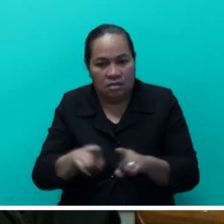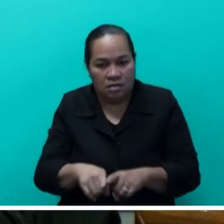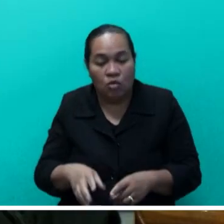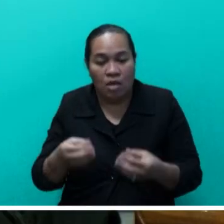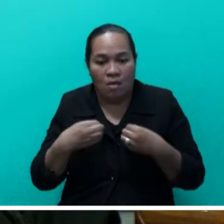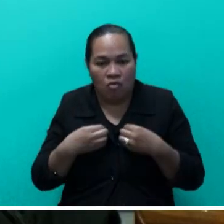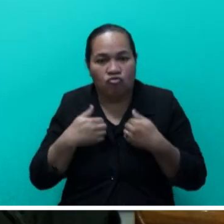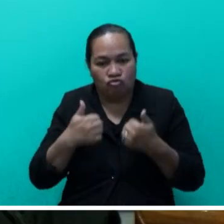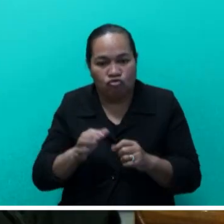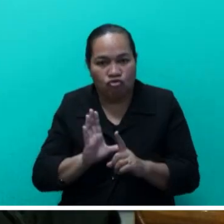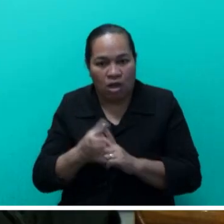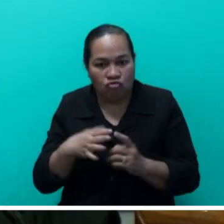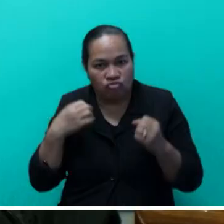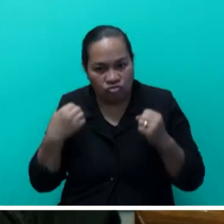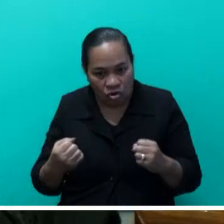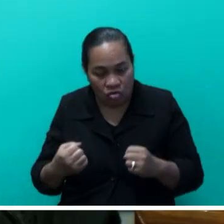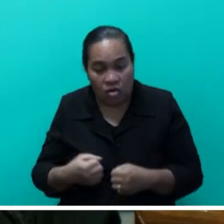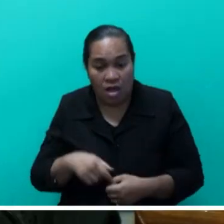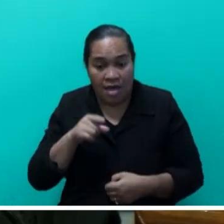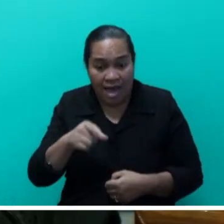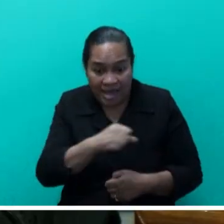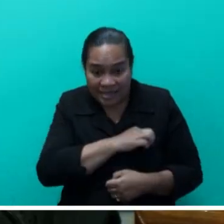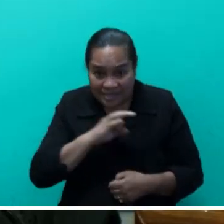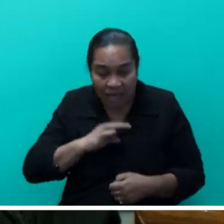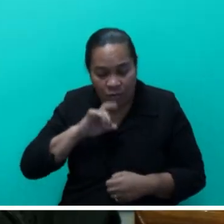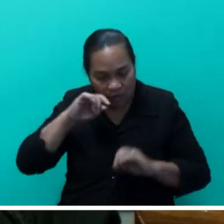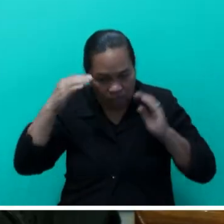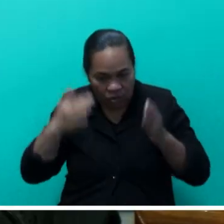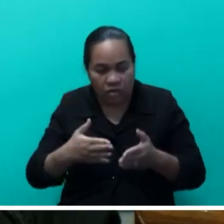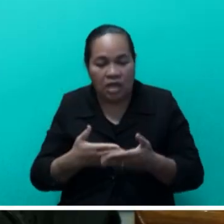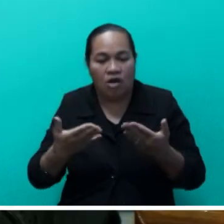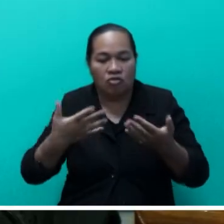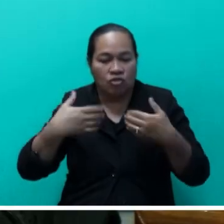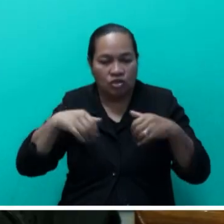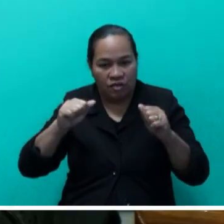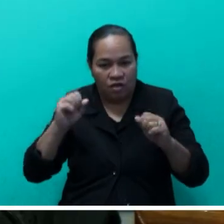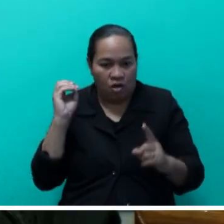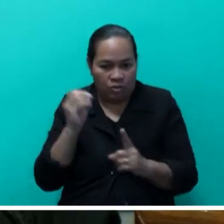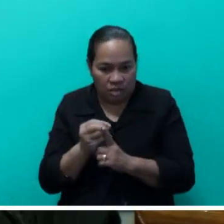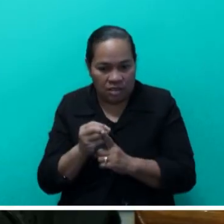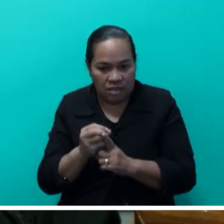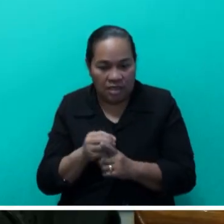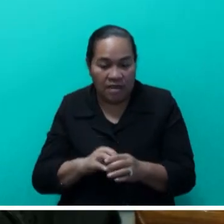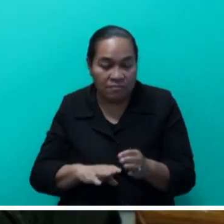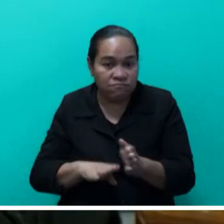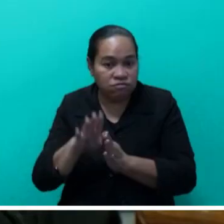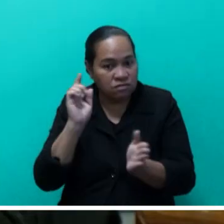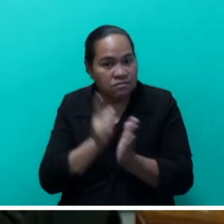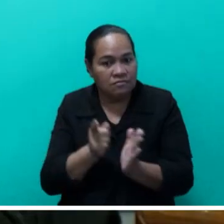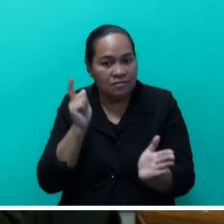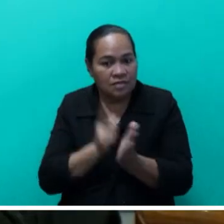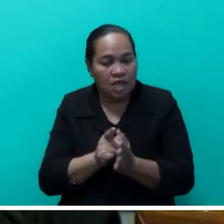culture. Through this alignment, staff can focus on achieving clear objectives, enhancing efficiency, ownership,